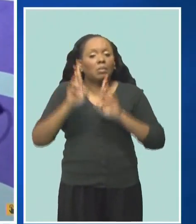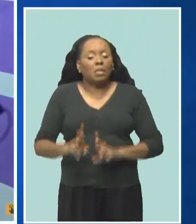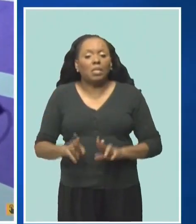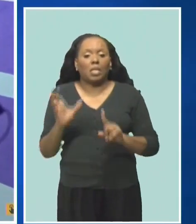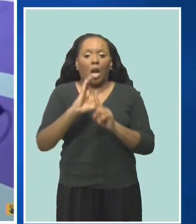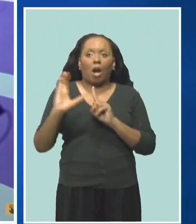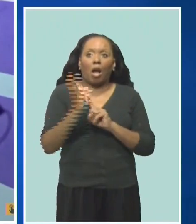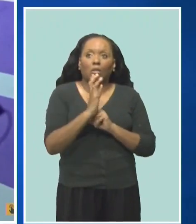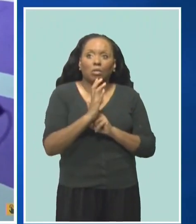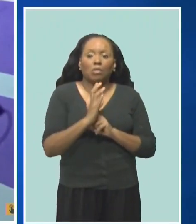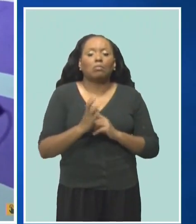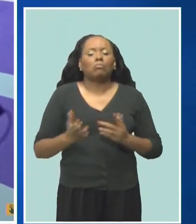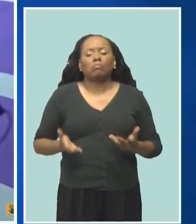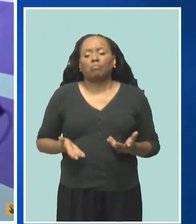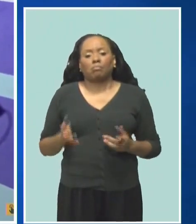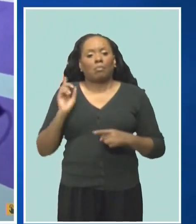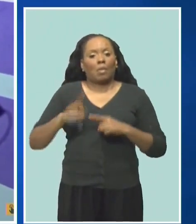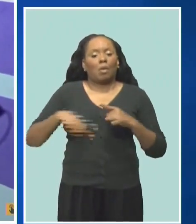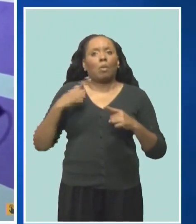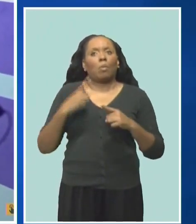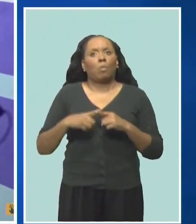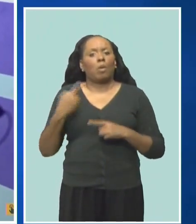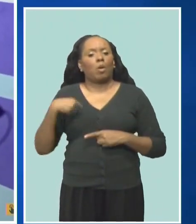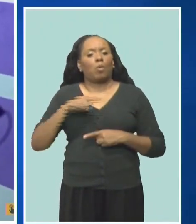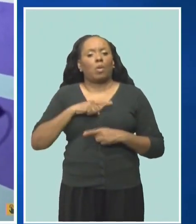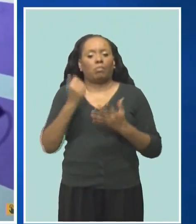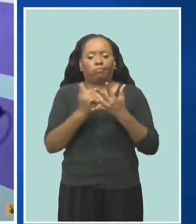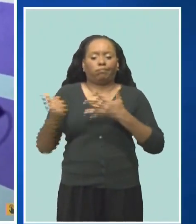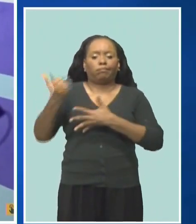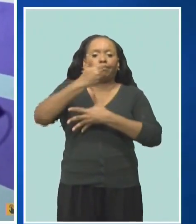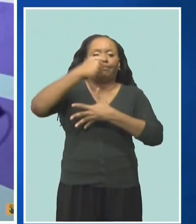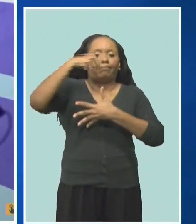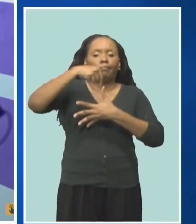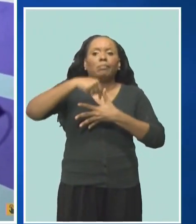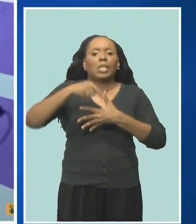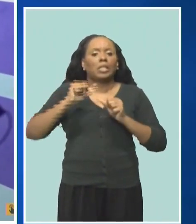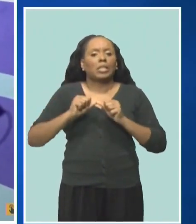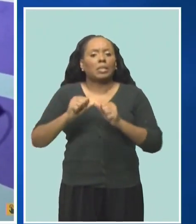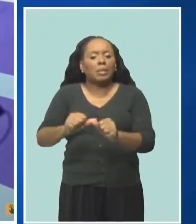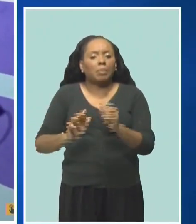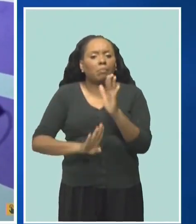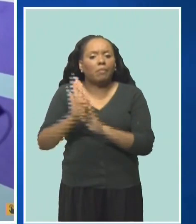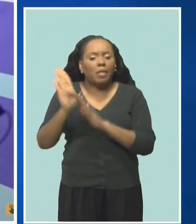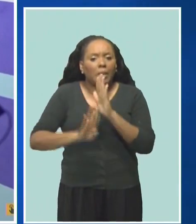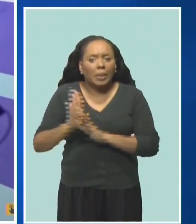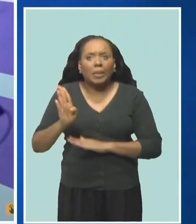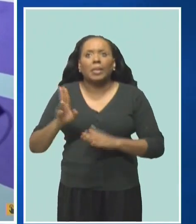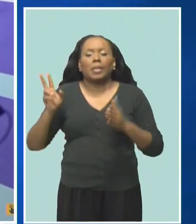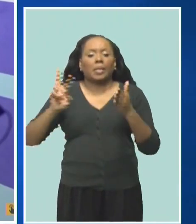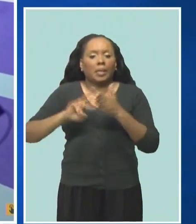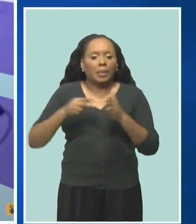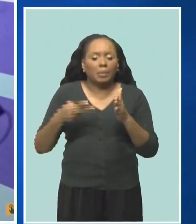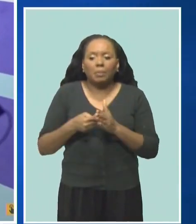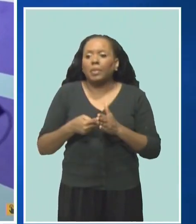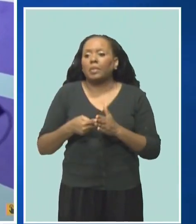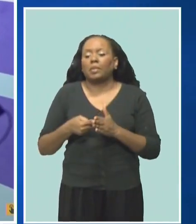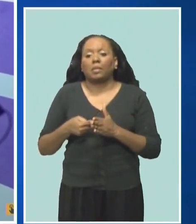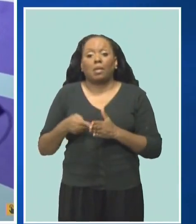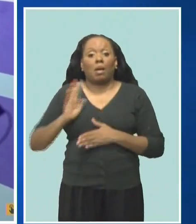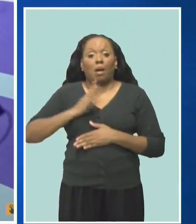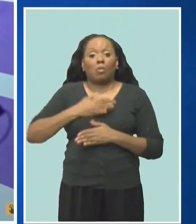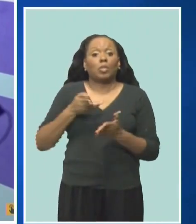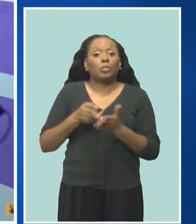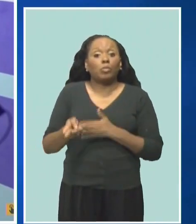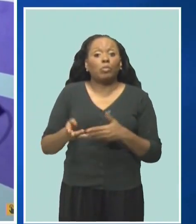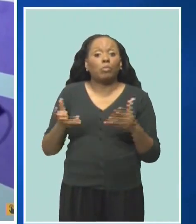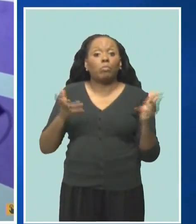well-being. When we prioritize sustainable initiatives, we acknowledge the inescapable truth, which is